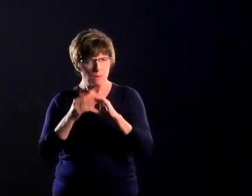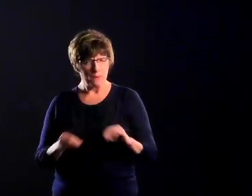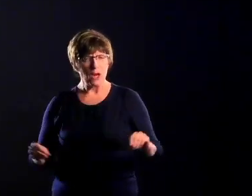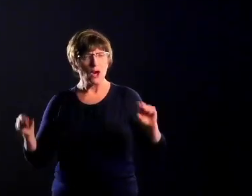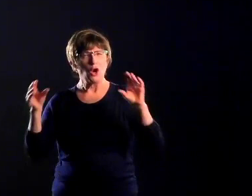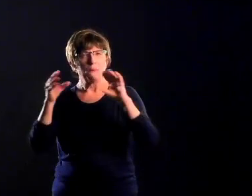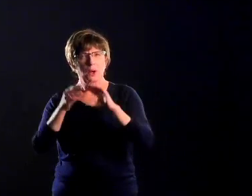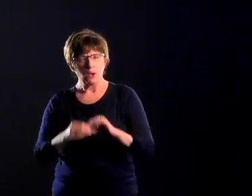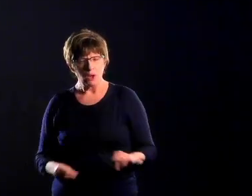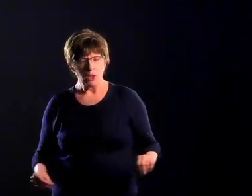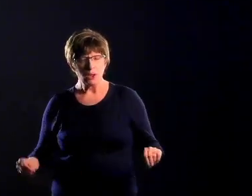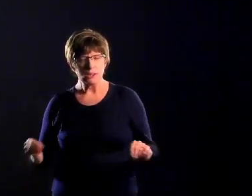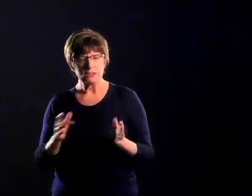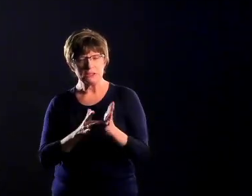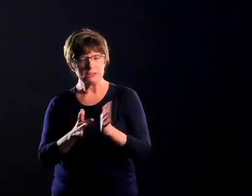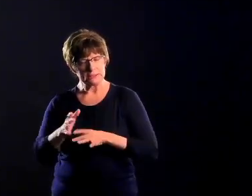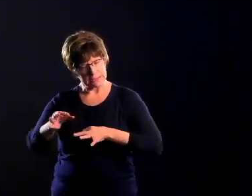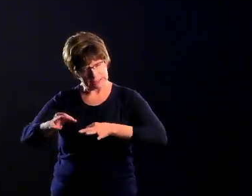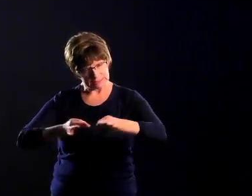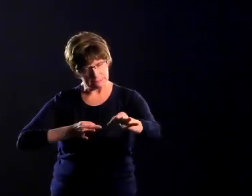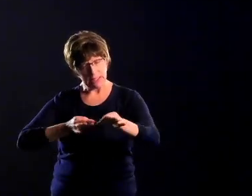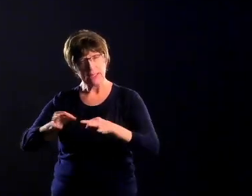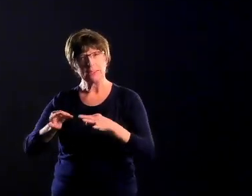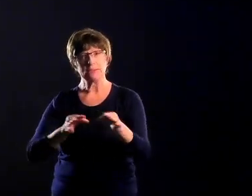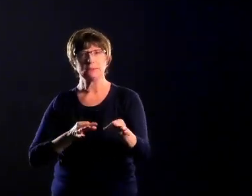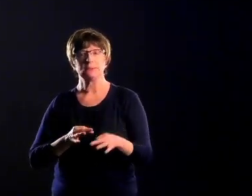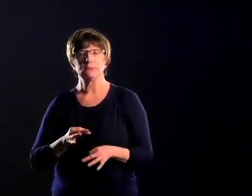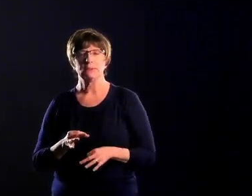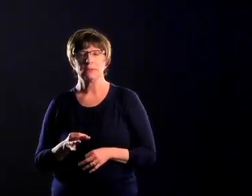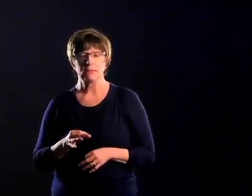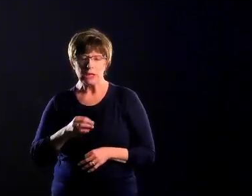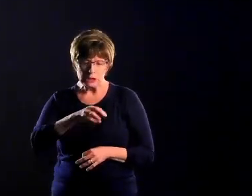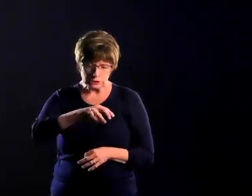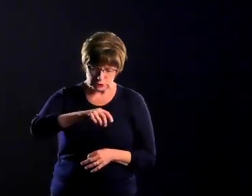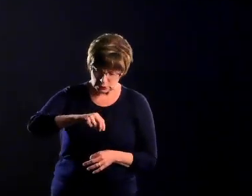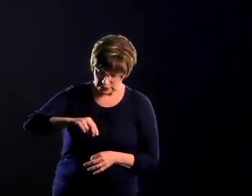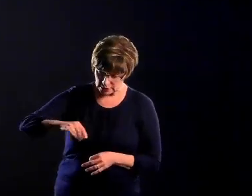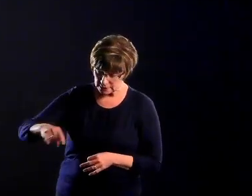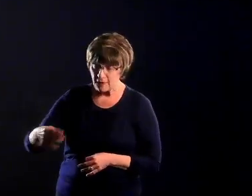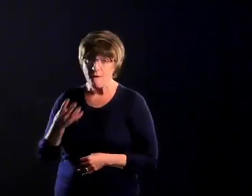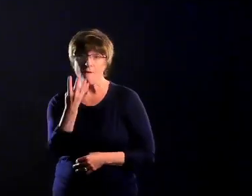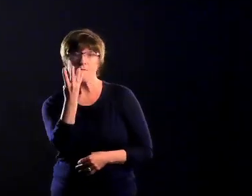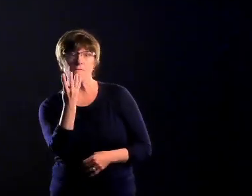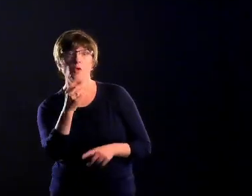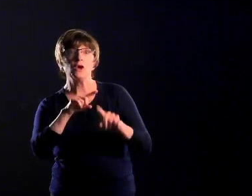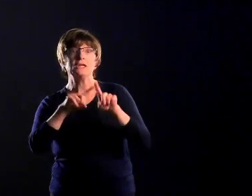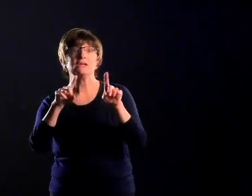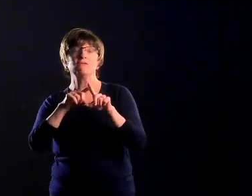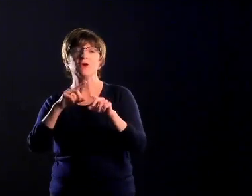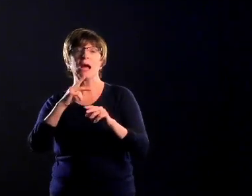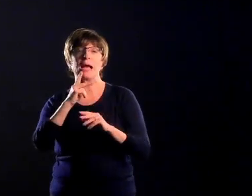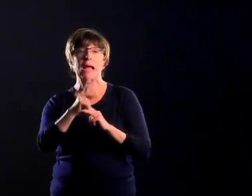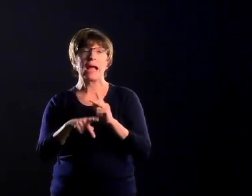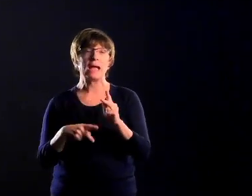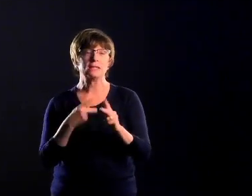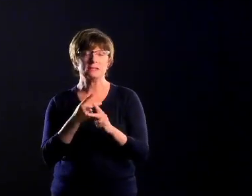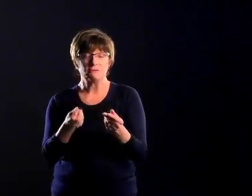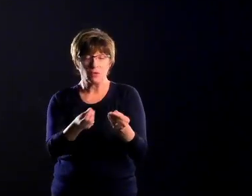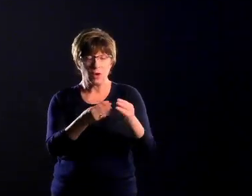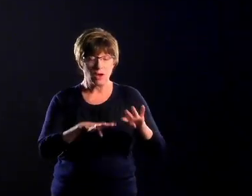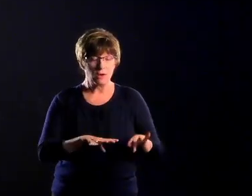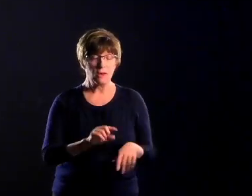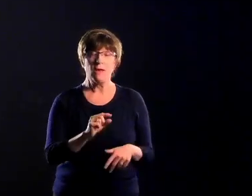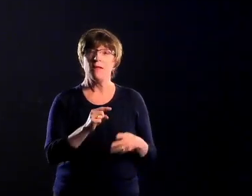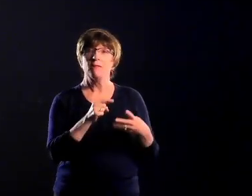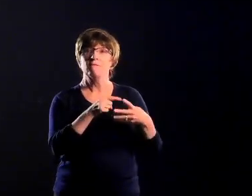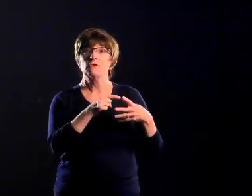Jesus even goes on then to explain the parable. And he talks about sowing the seed on four different types of ground. That the first type of ground